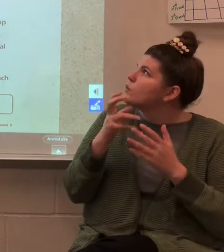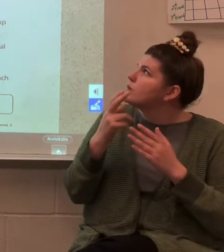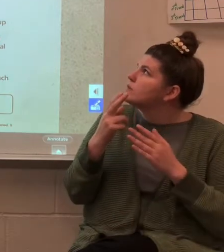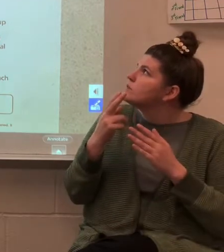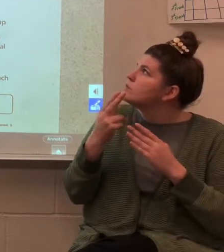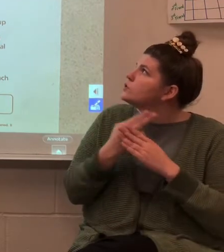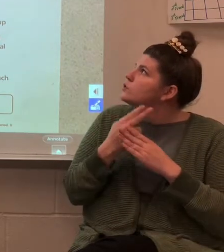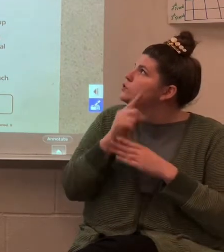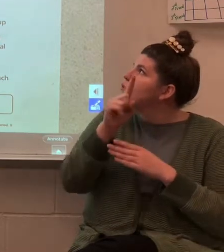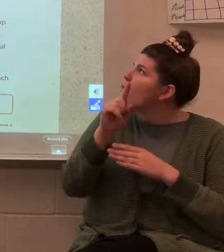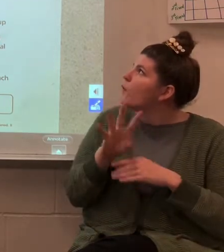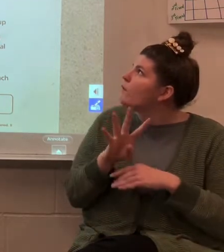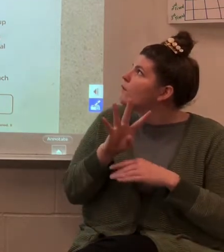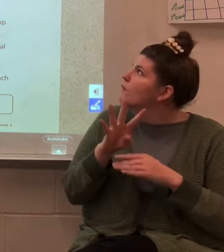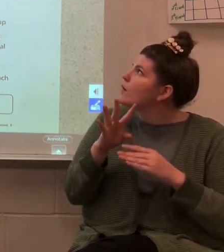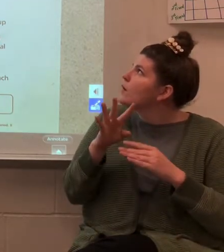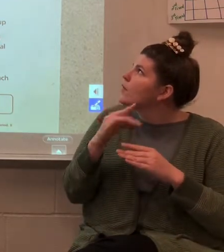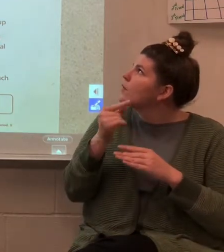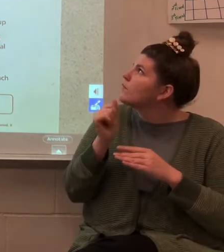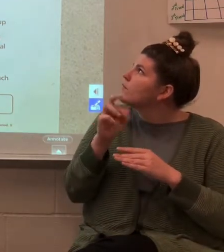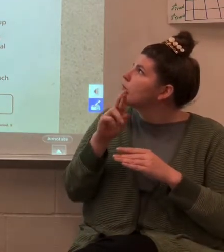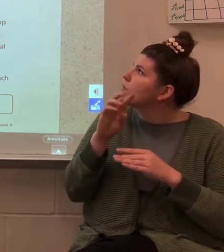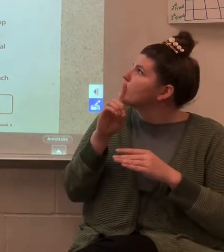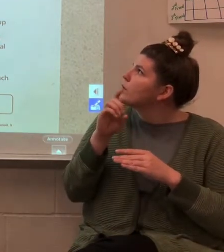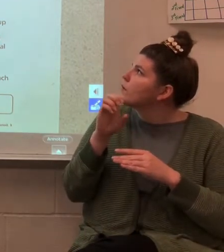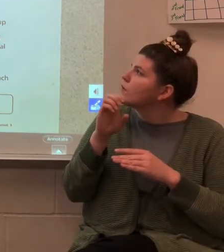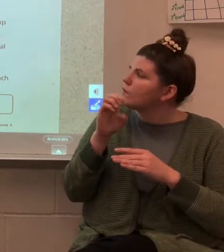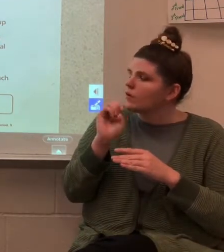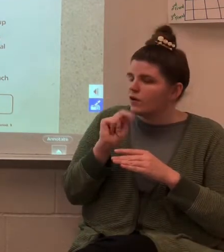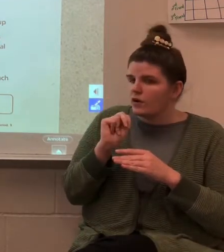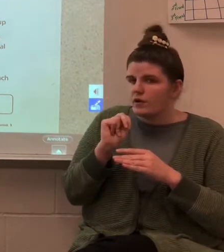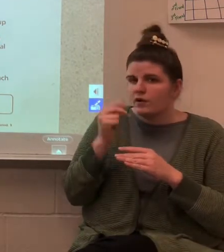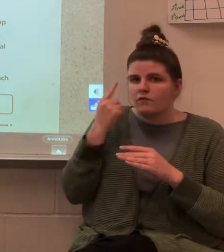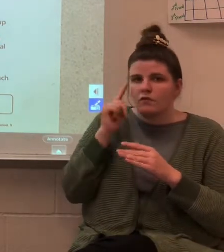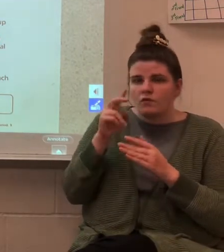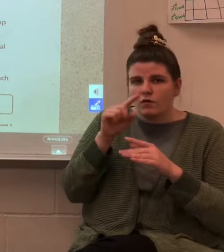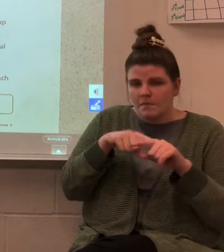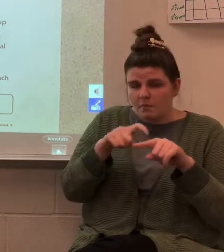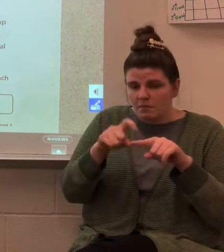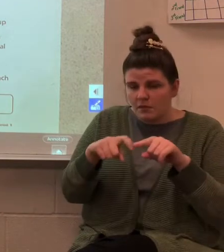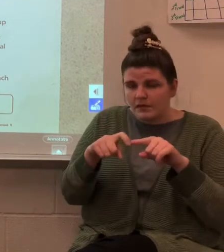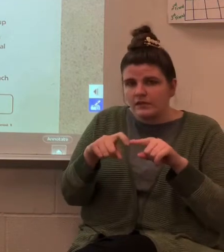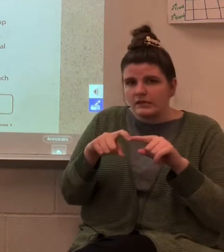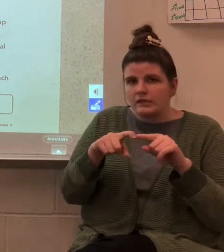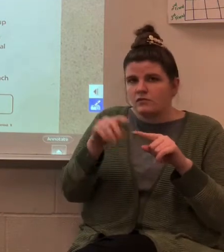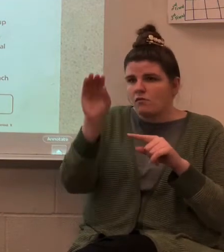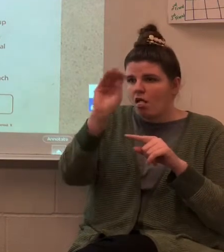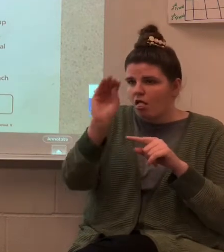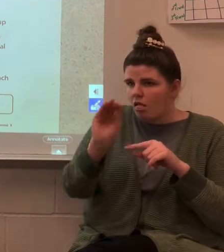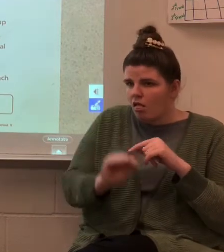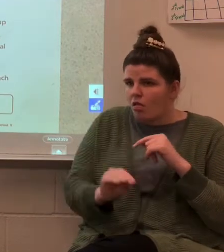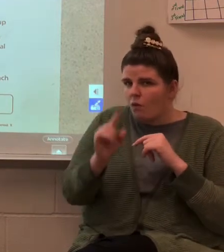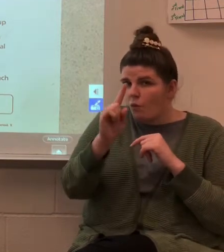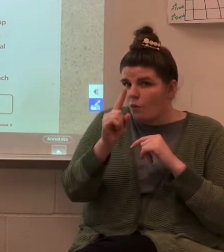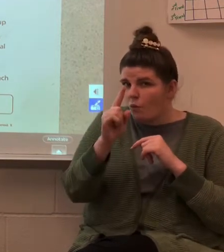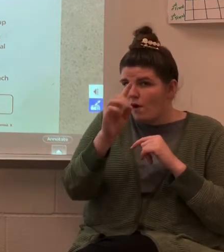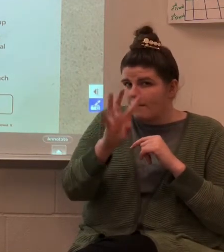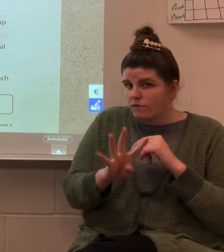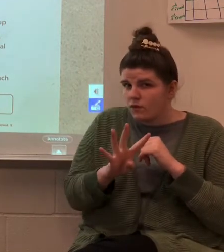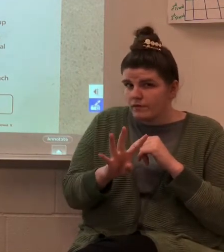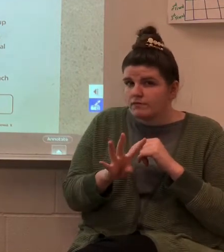is her garden. Shading in one of the 4 sections, this is where she has her